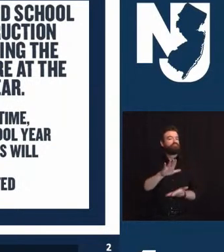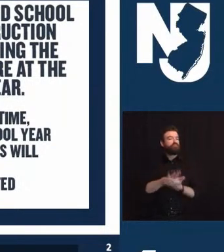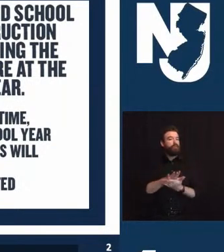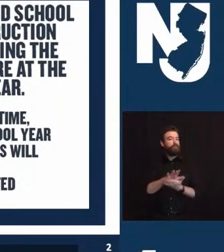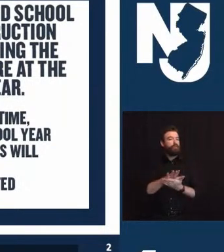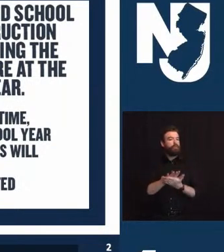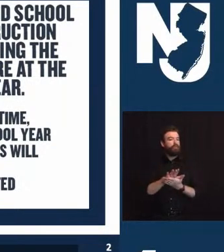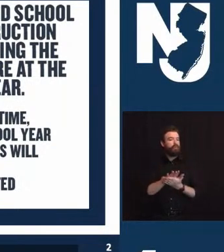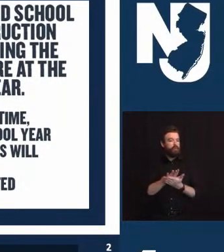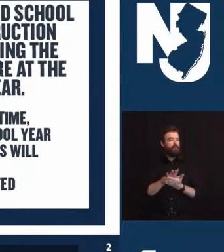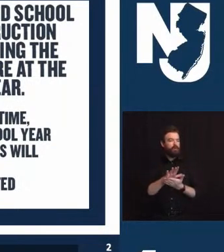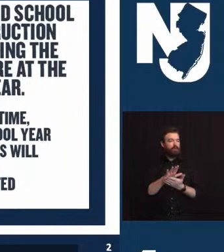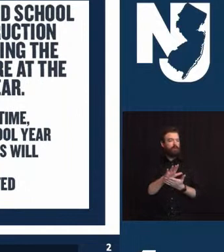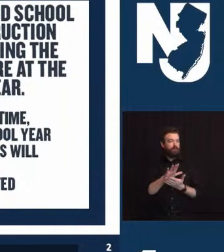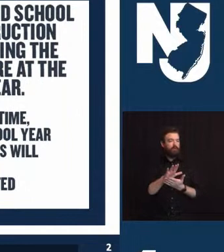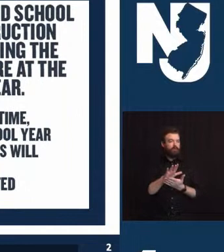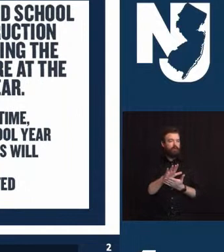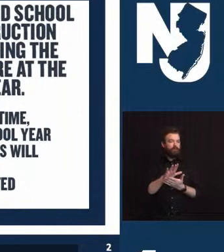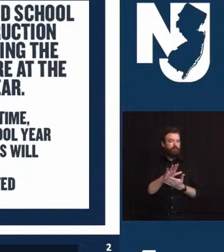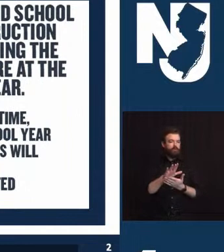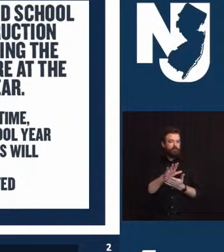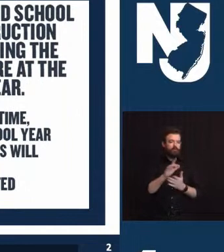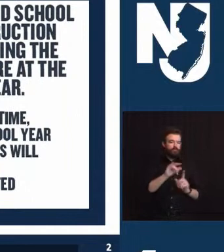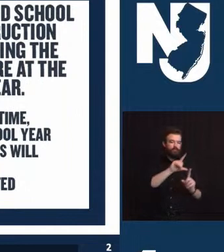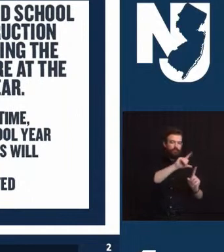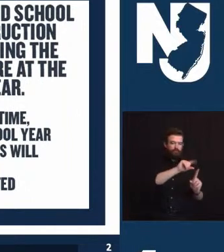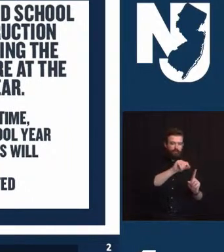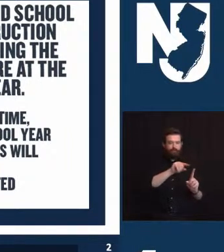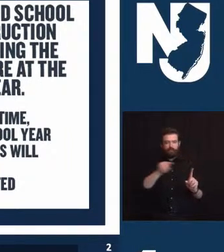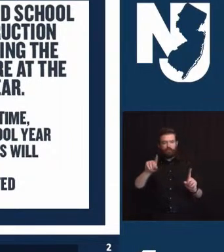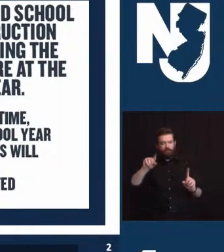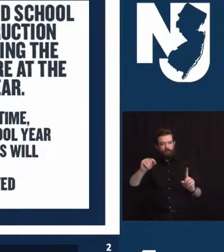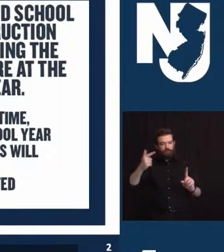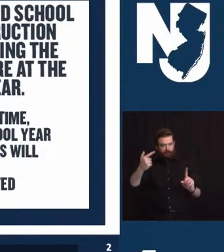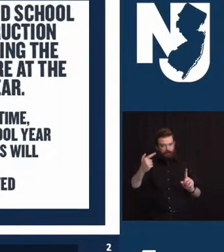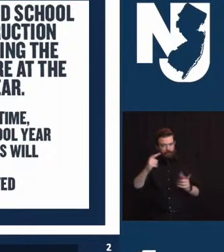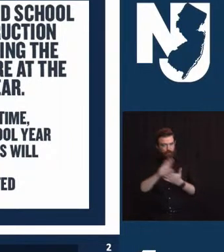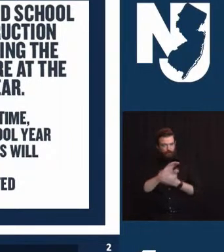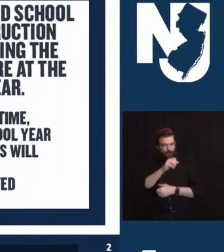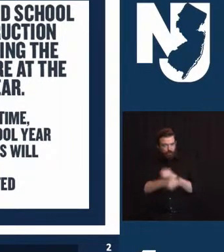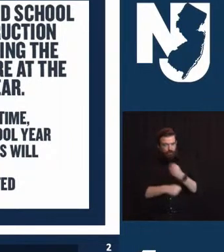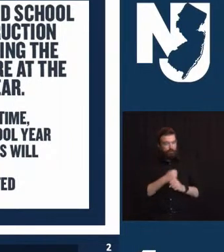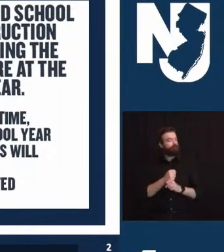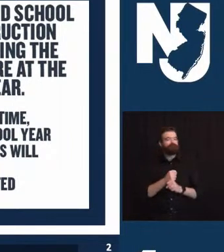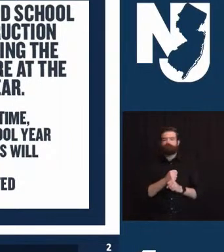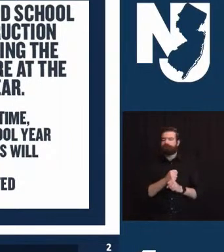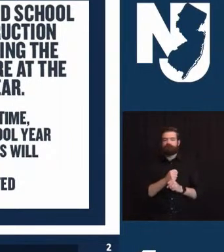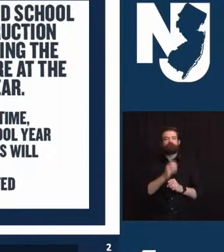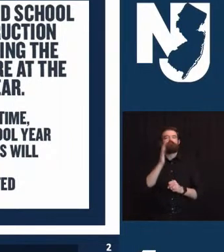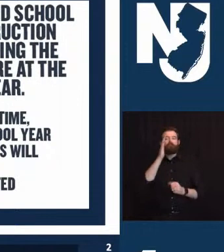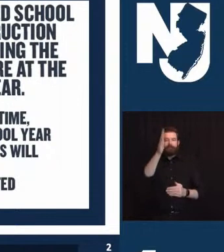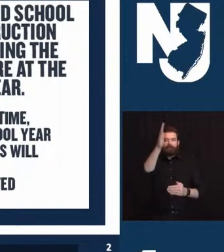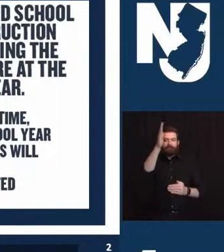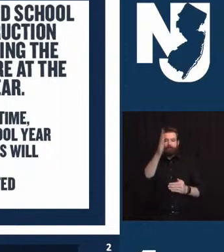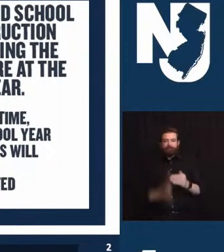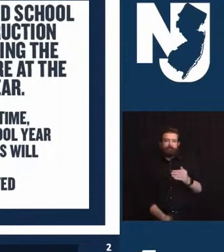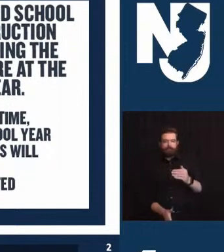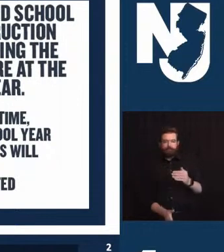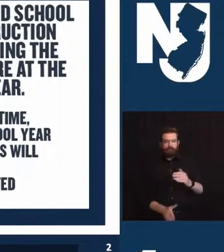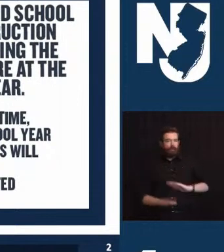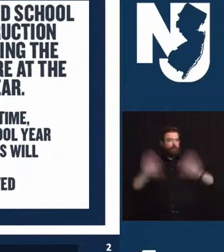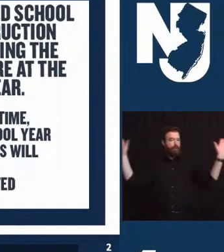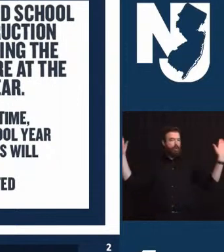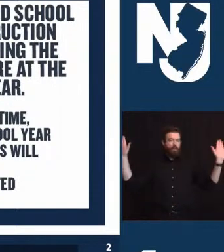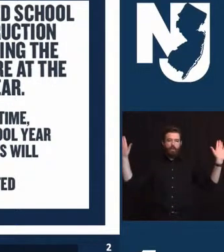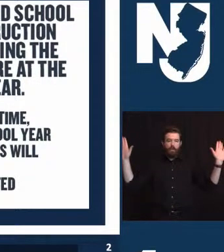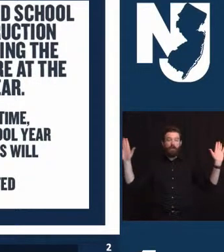2020-2021 academic year, will expire at the end of this current school year. Through this action, we are declaring that